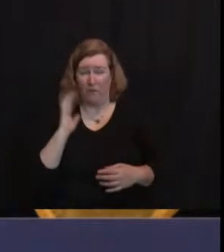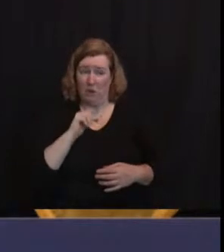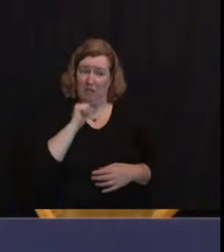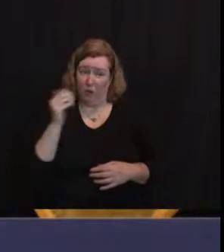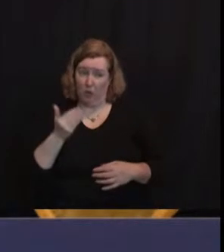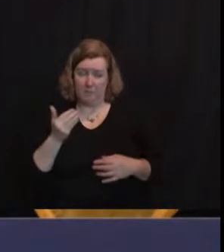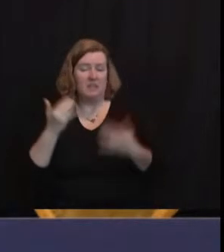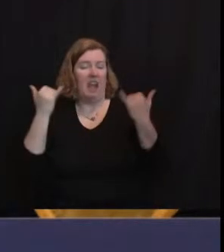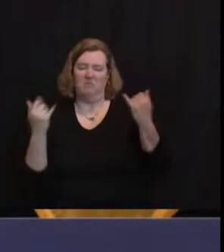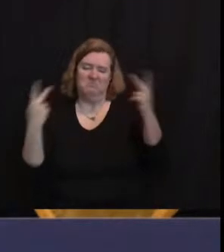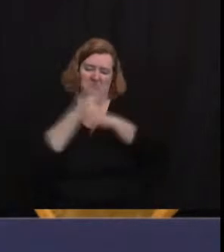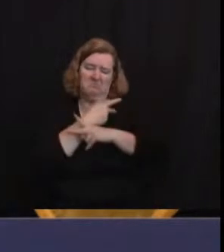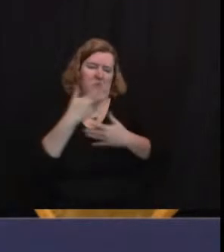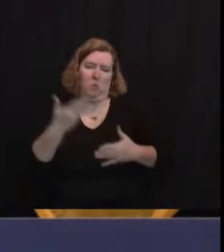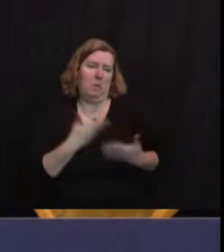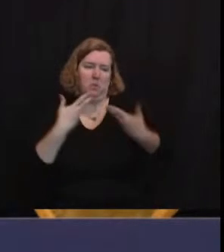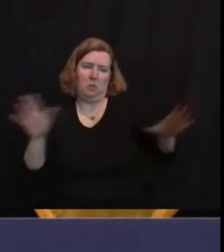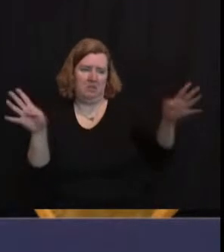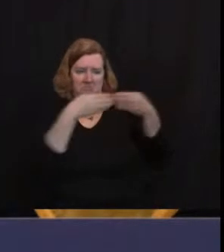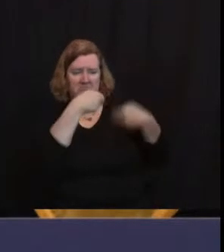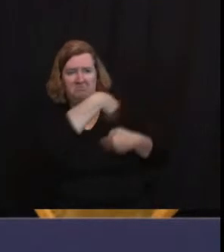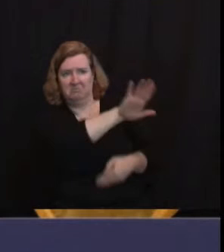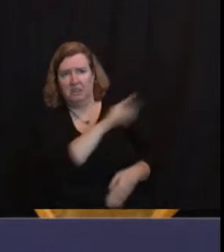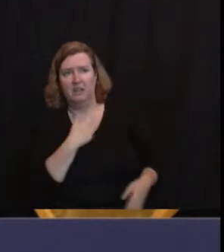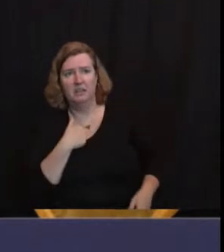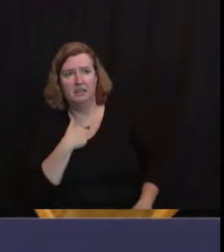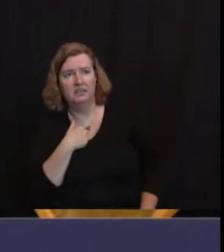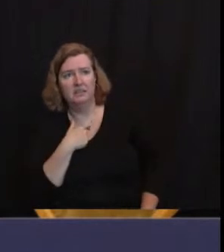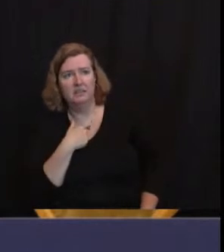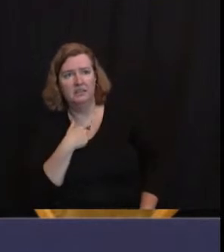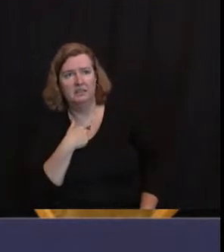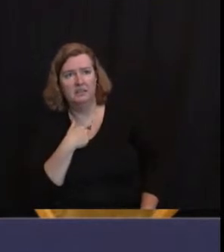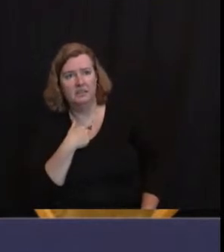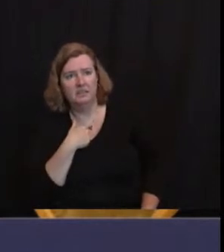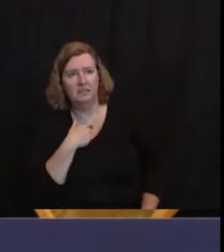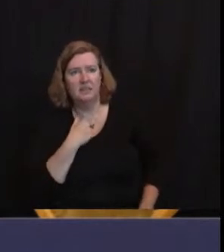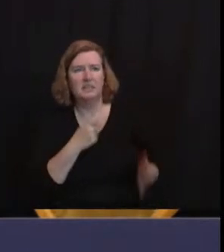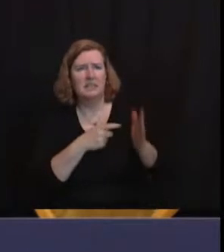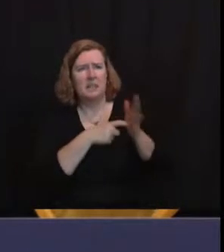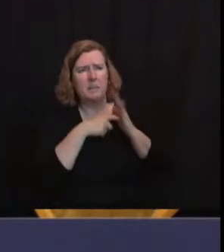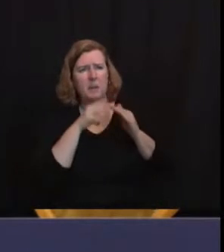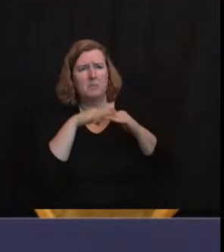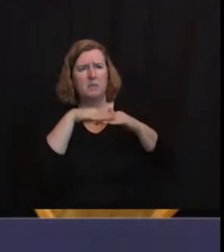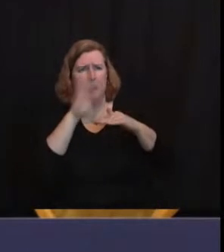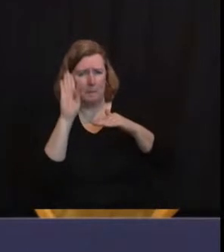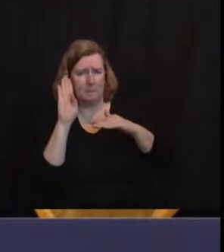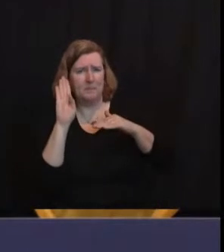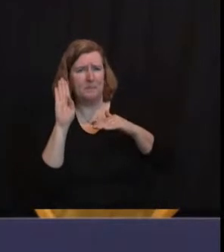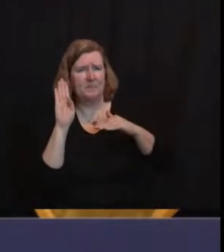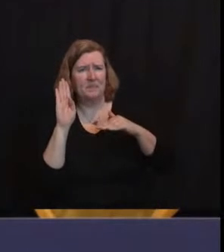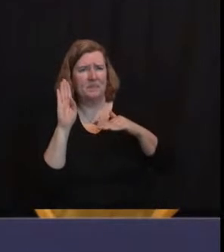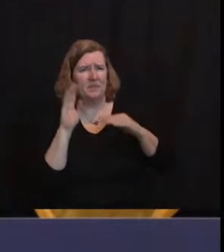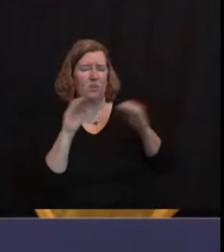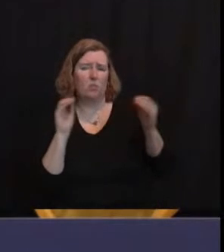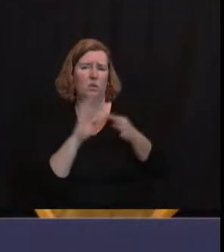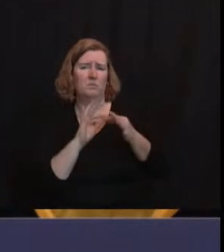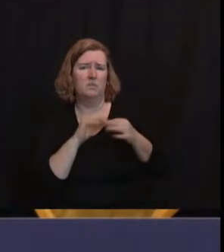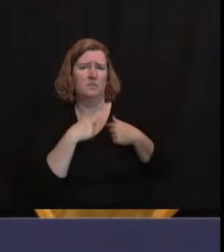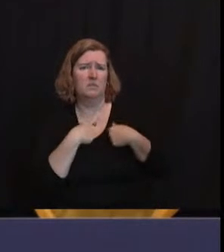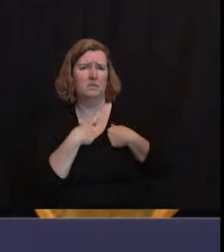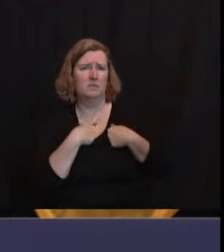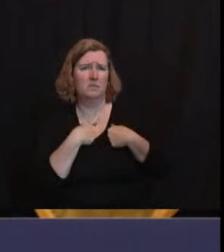No update on mandatory minimums, but based on your clock, you're suggesting that we have to make a decision on that fairly soon. I'm